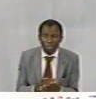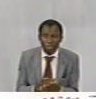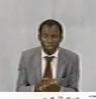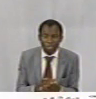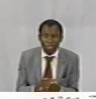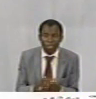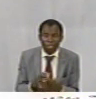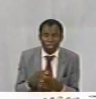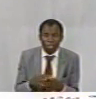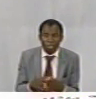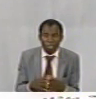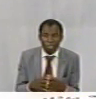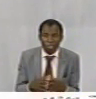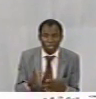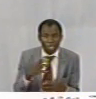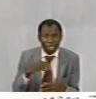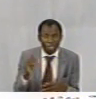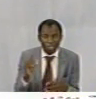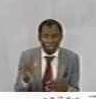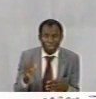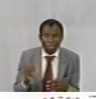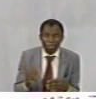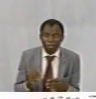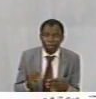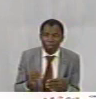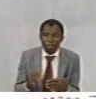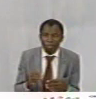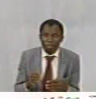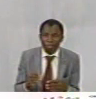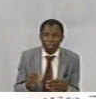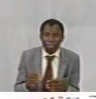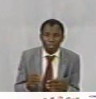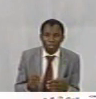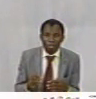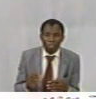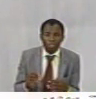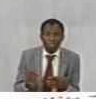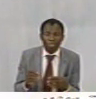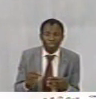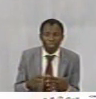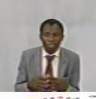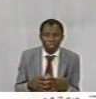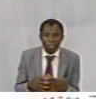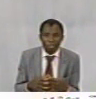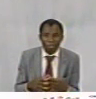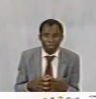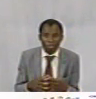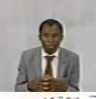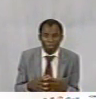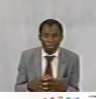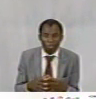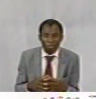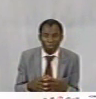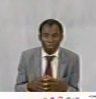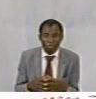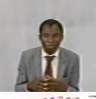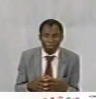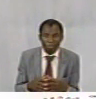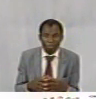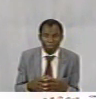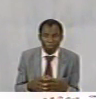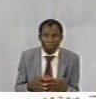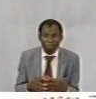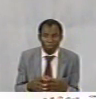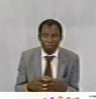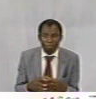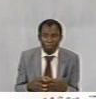church. And so I went, he asked me to come along with him. So I went along with him, and the pastor's wife was there and the